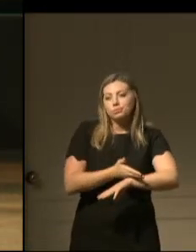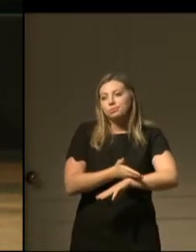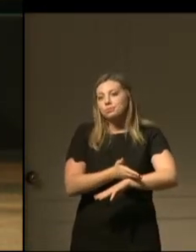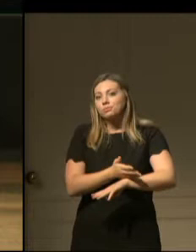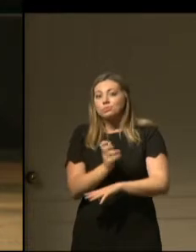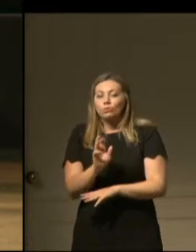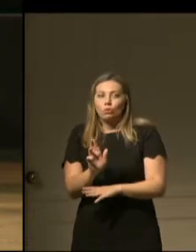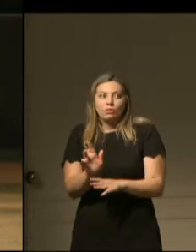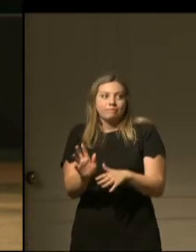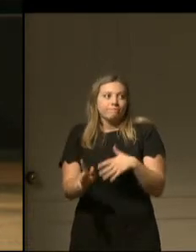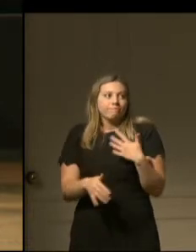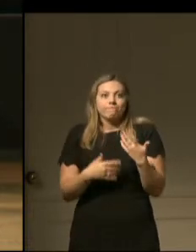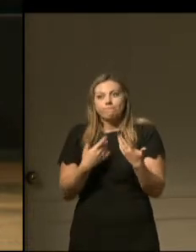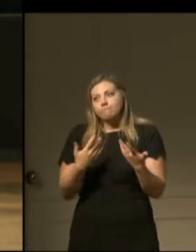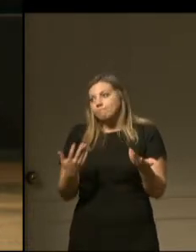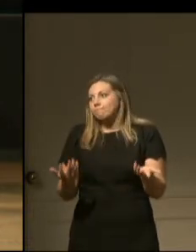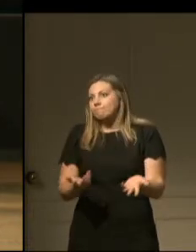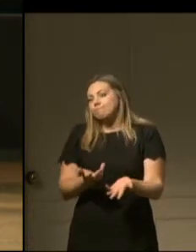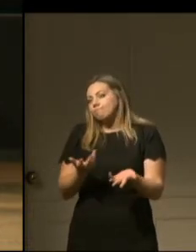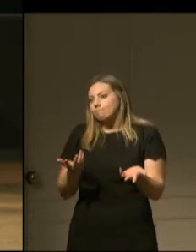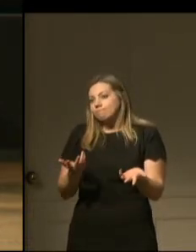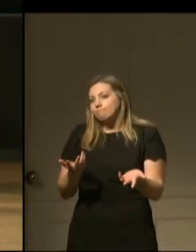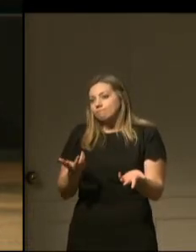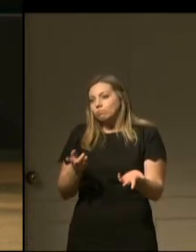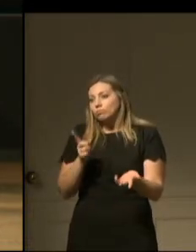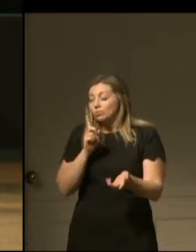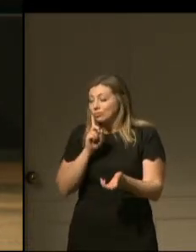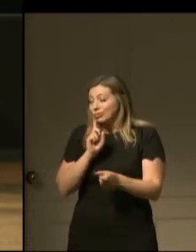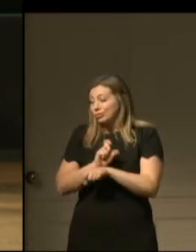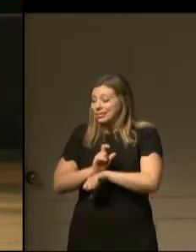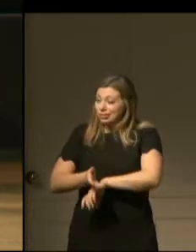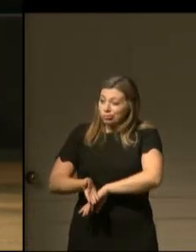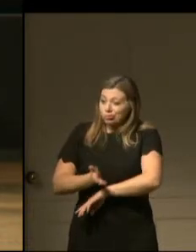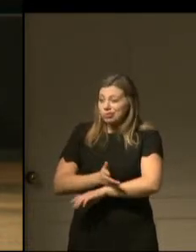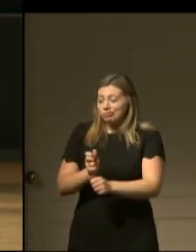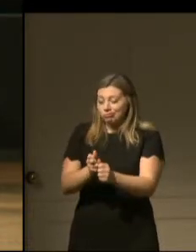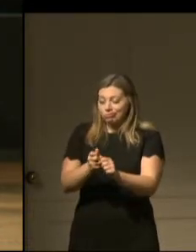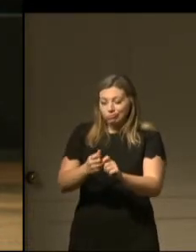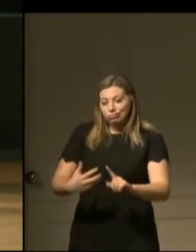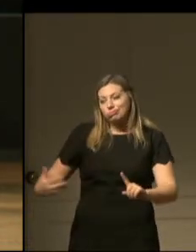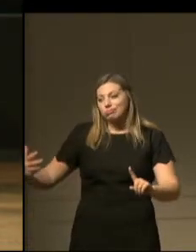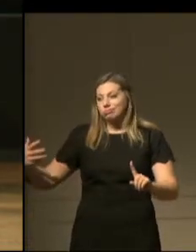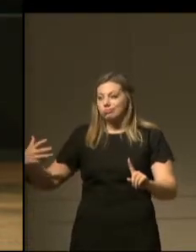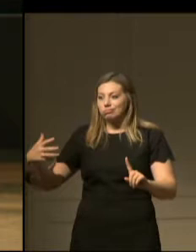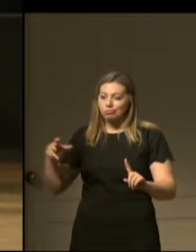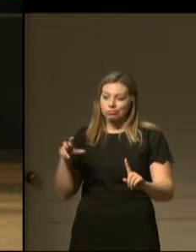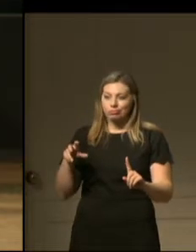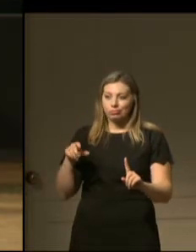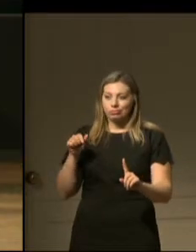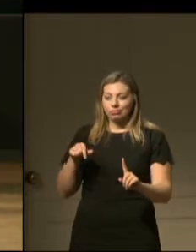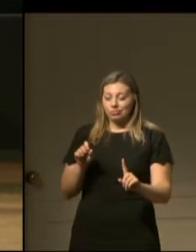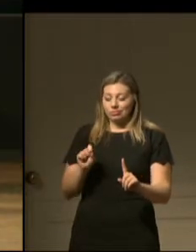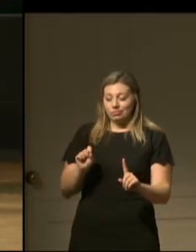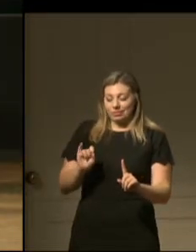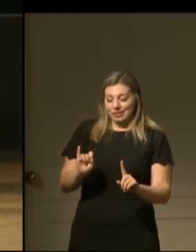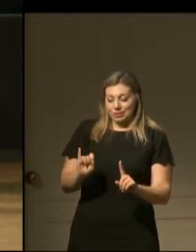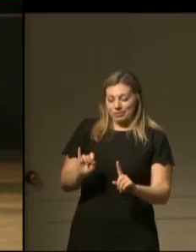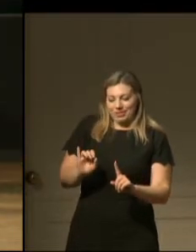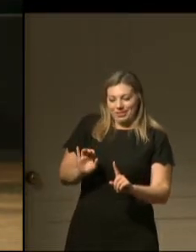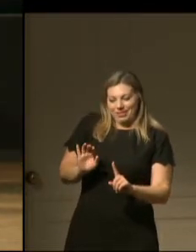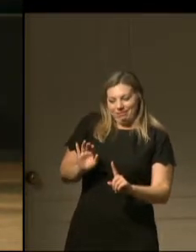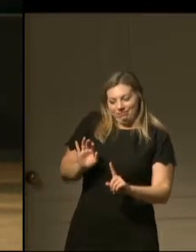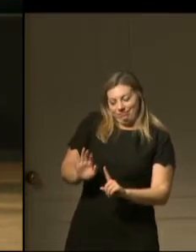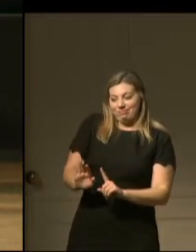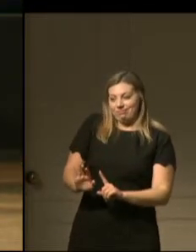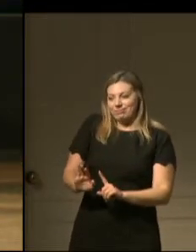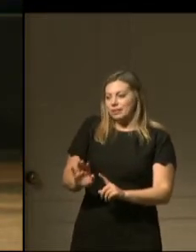or otherwise really just improve and expand upon the Smithsonian, rather